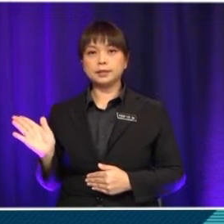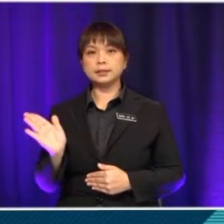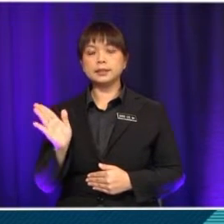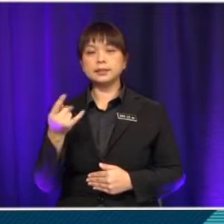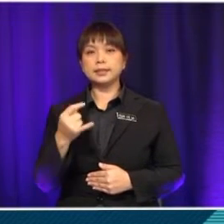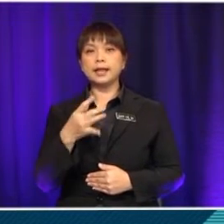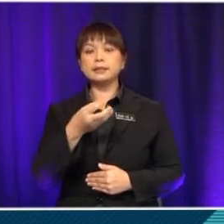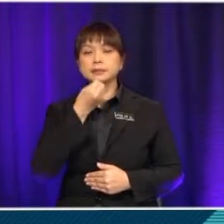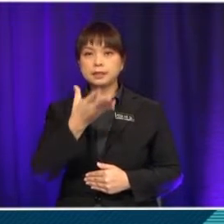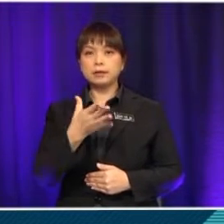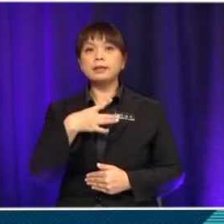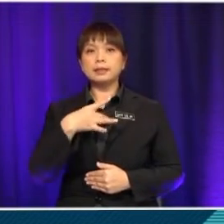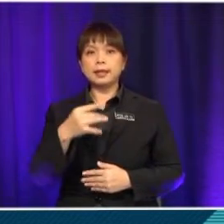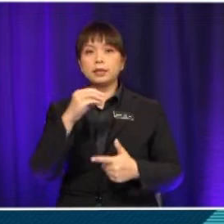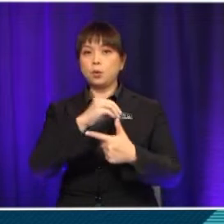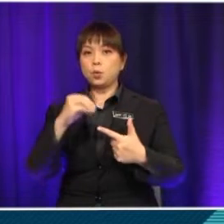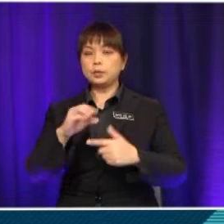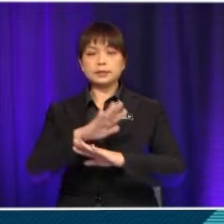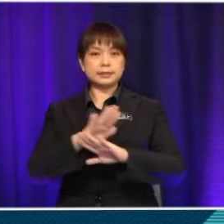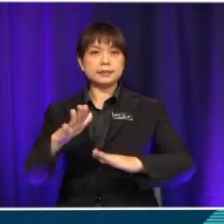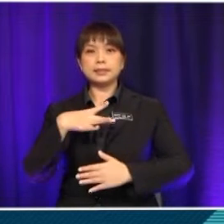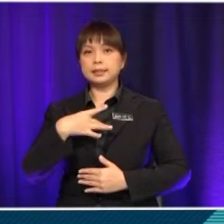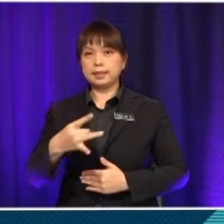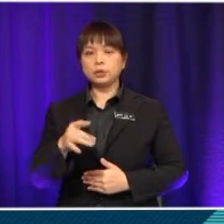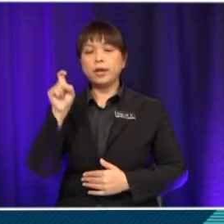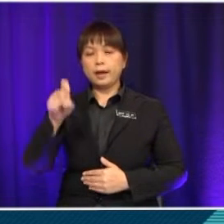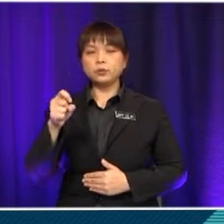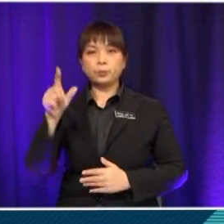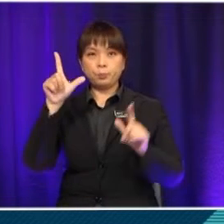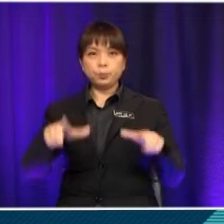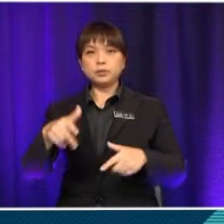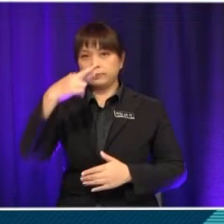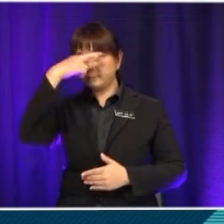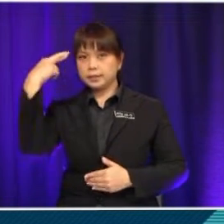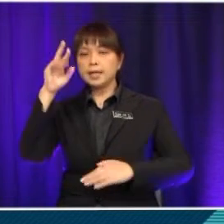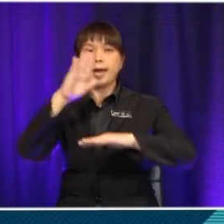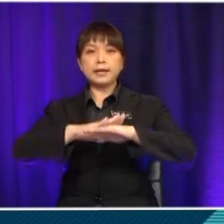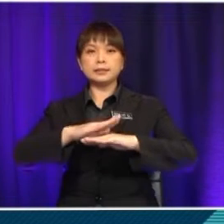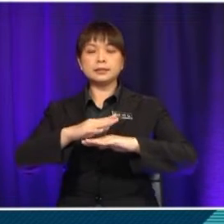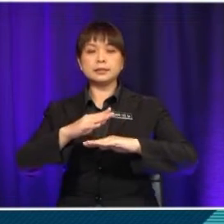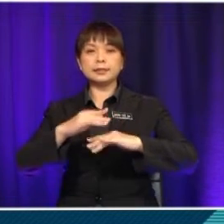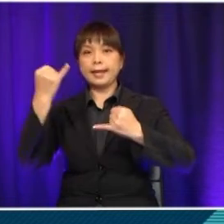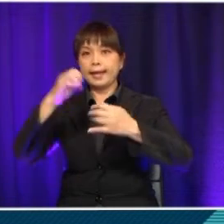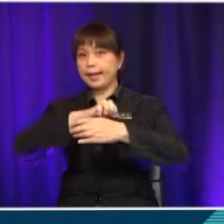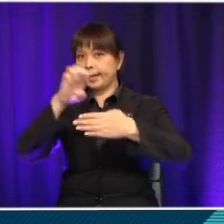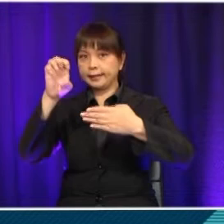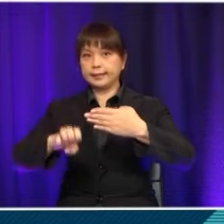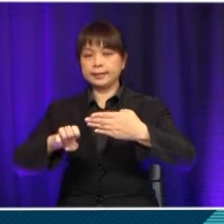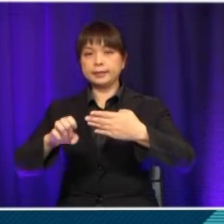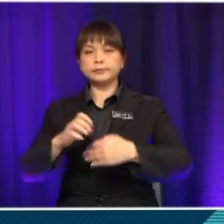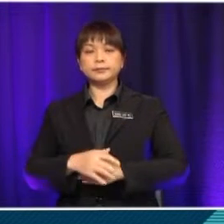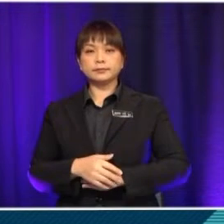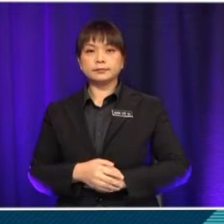like or dislike, so you need to put a reason at the back. Like for example, okay, how are you going to express your like or